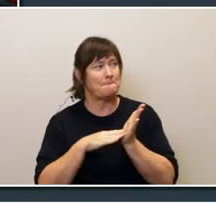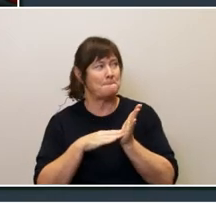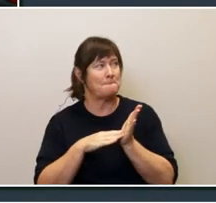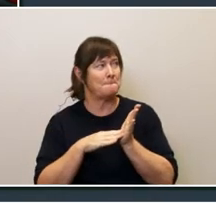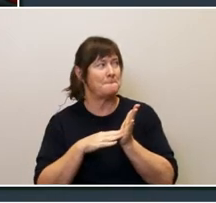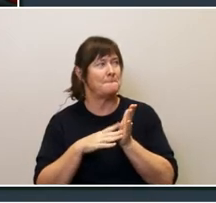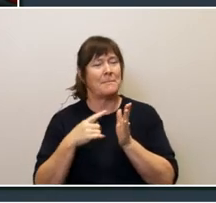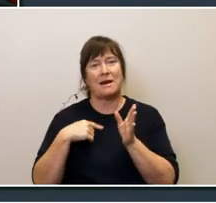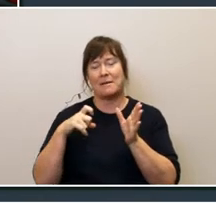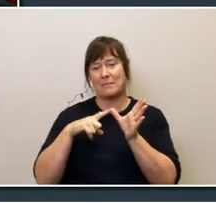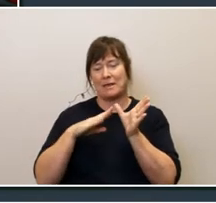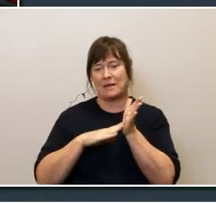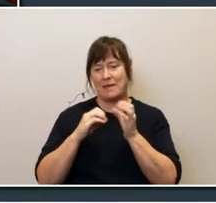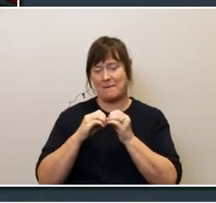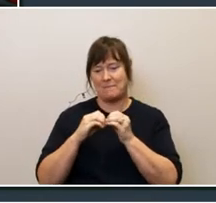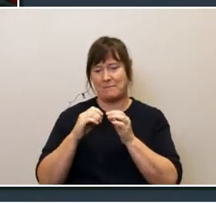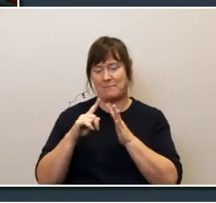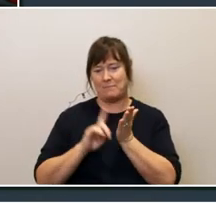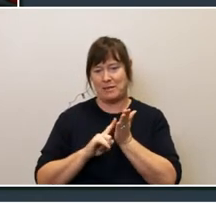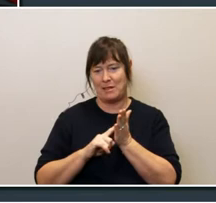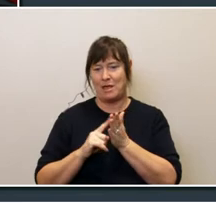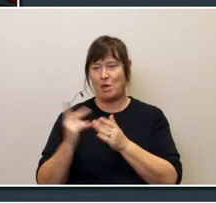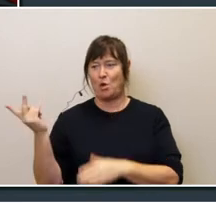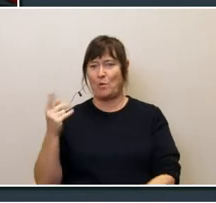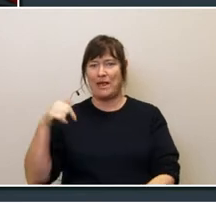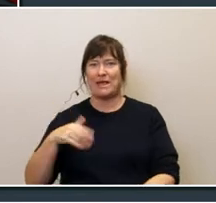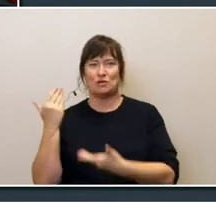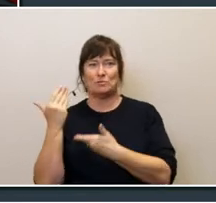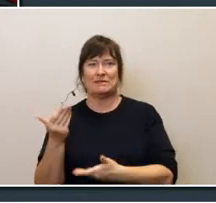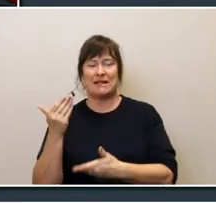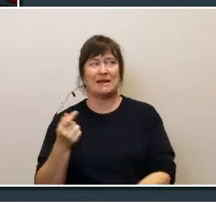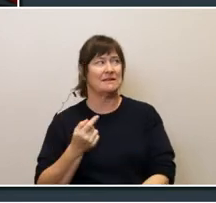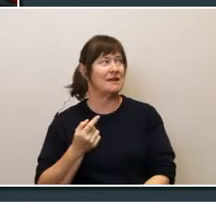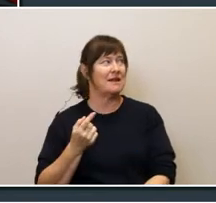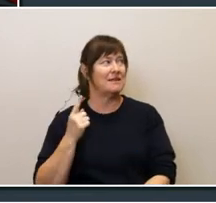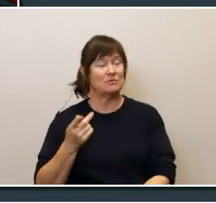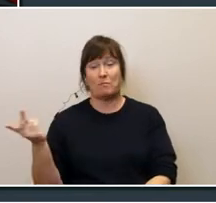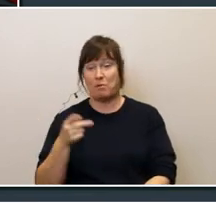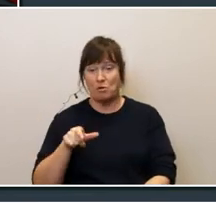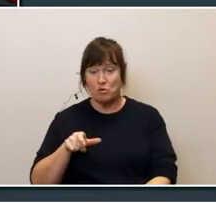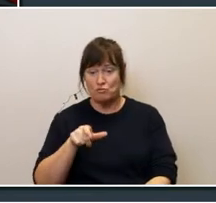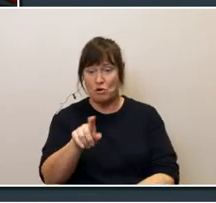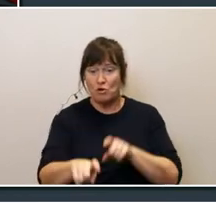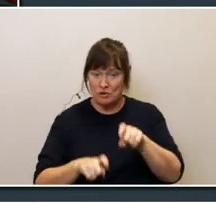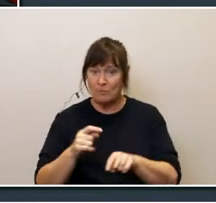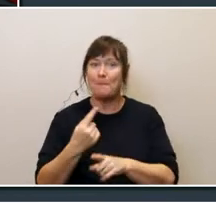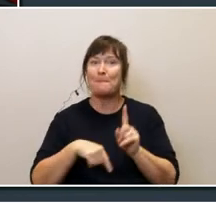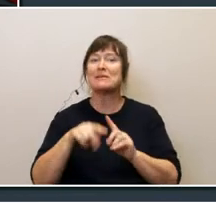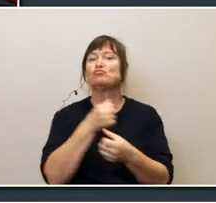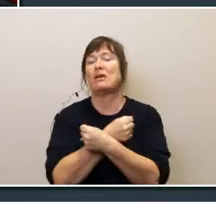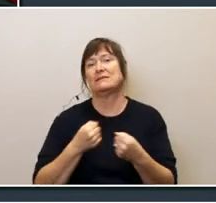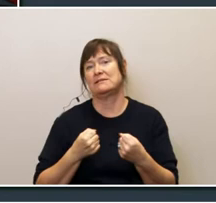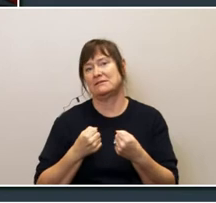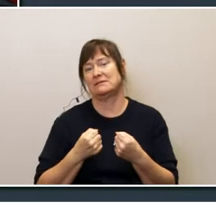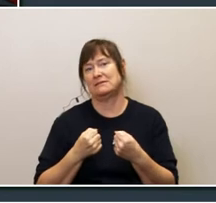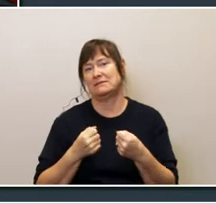Hello, my name's Tom Little. I'm Campbell Gray, and we're here together to present this because we're both road cyclists that race competitively, and